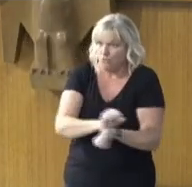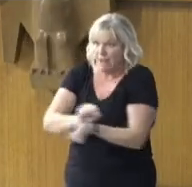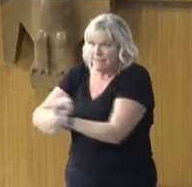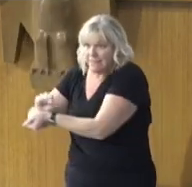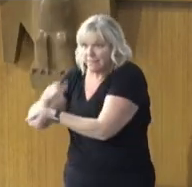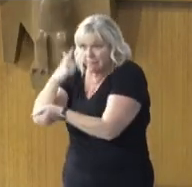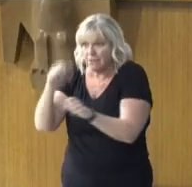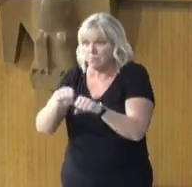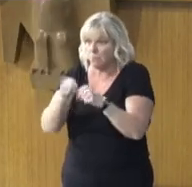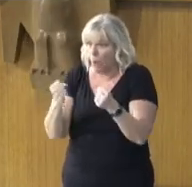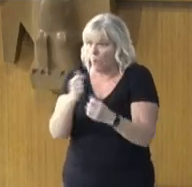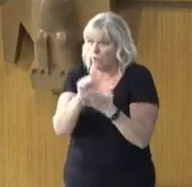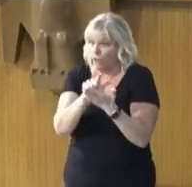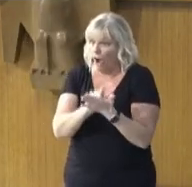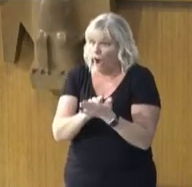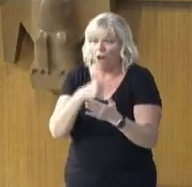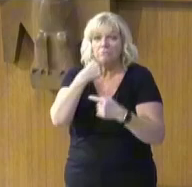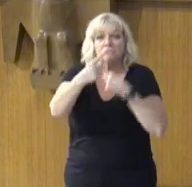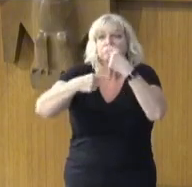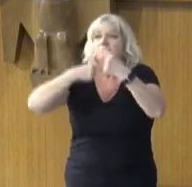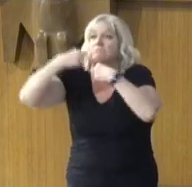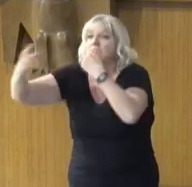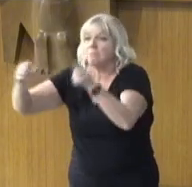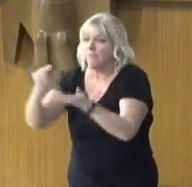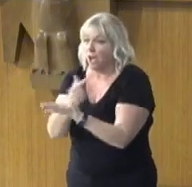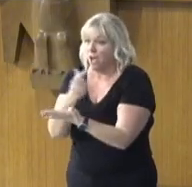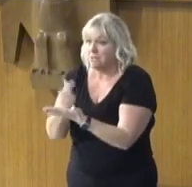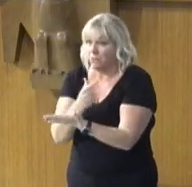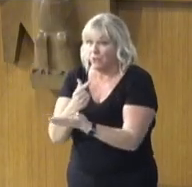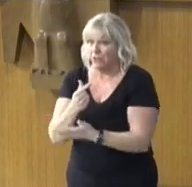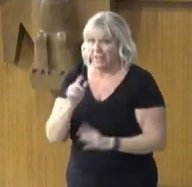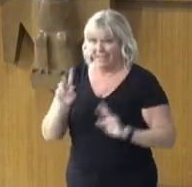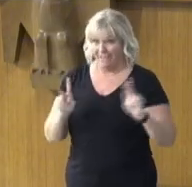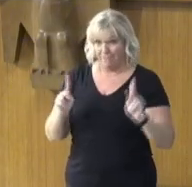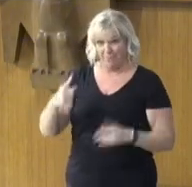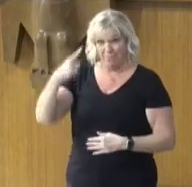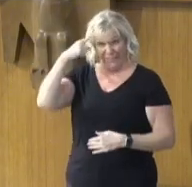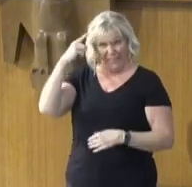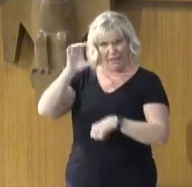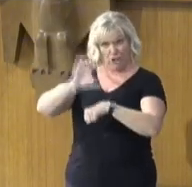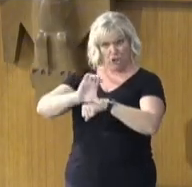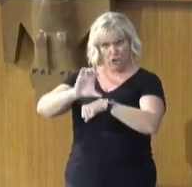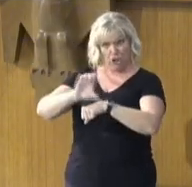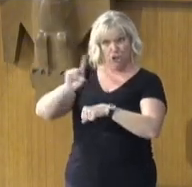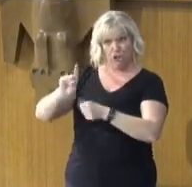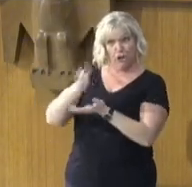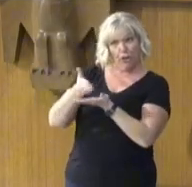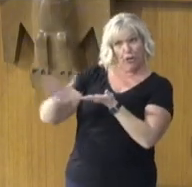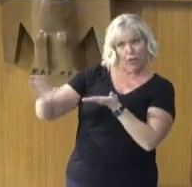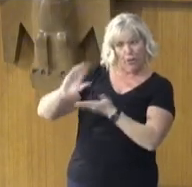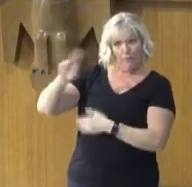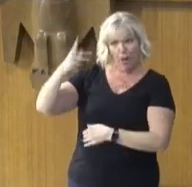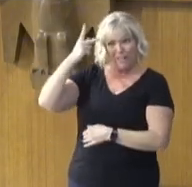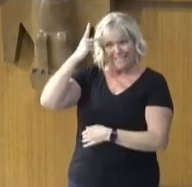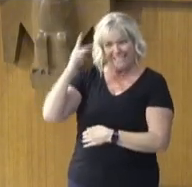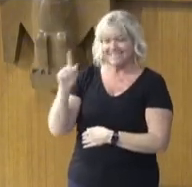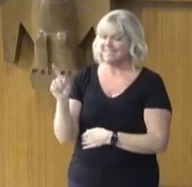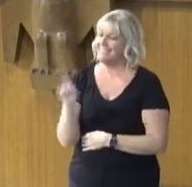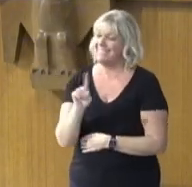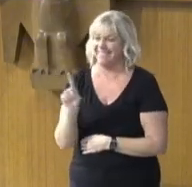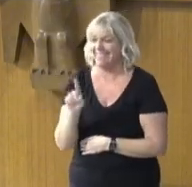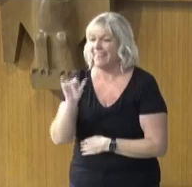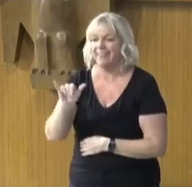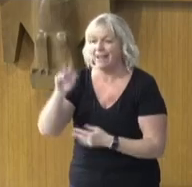So to believe that the church is not a place where politics should be discussed is to totally misunderstand